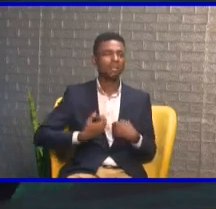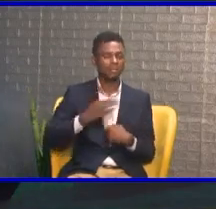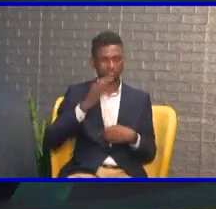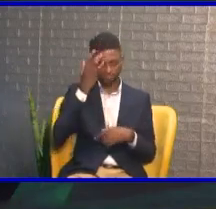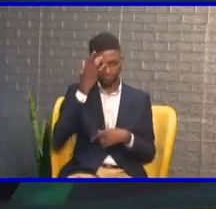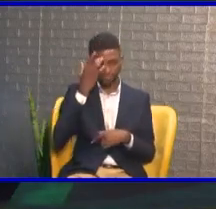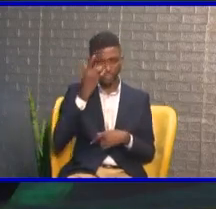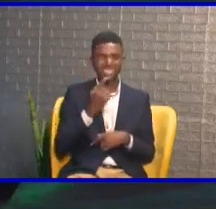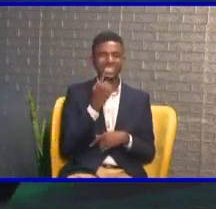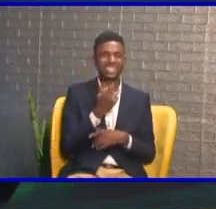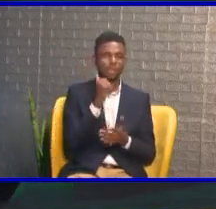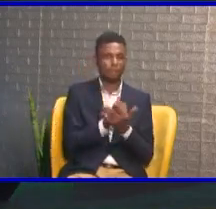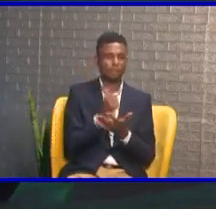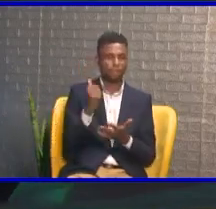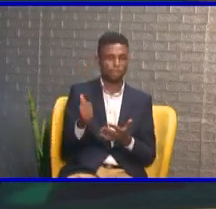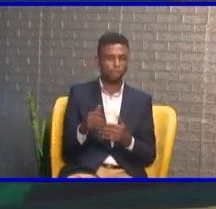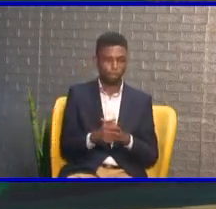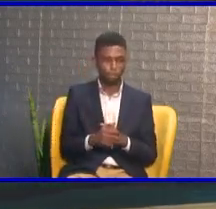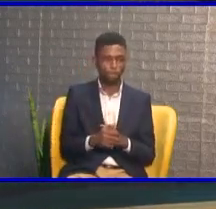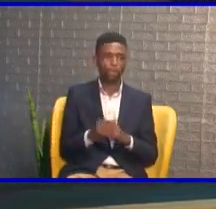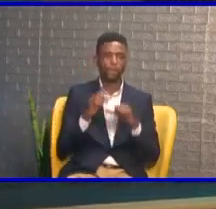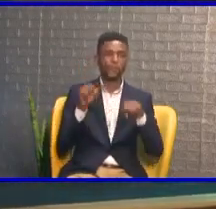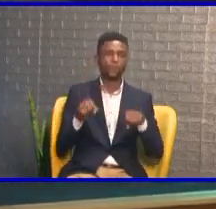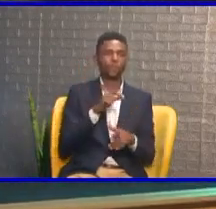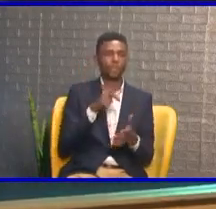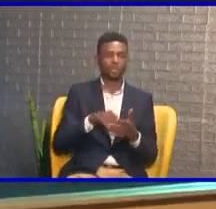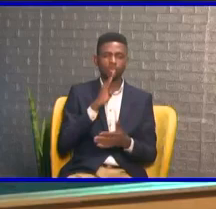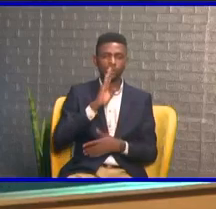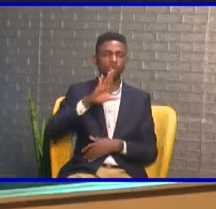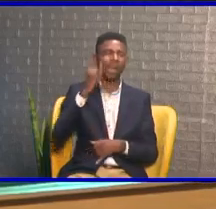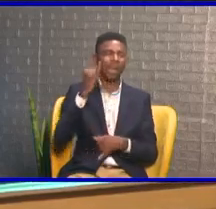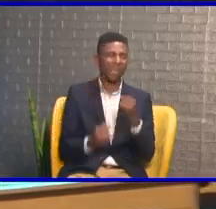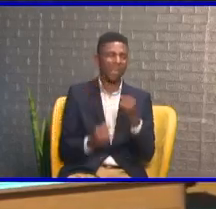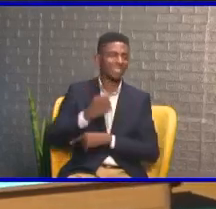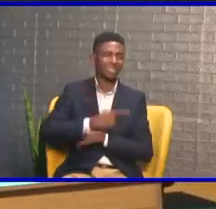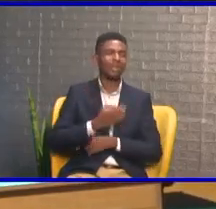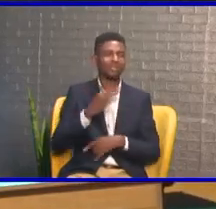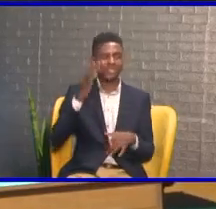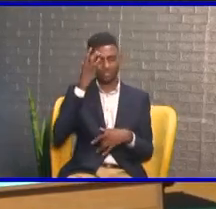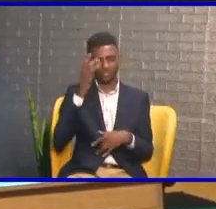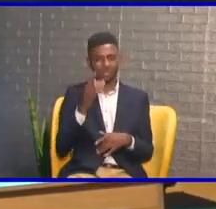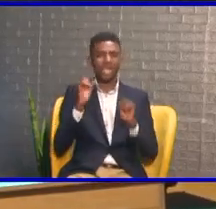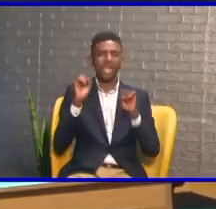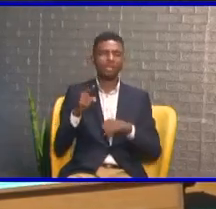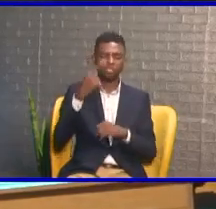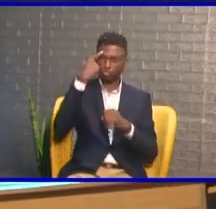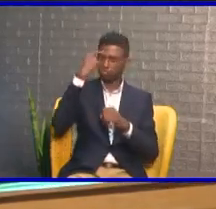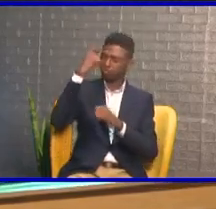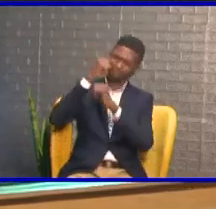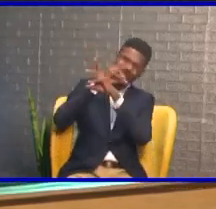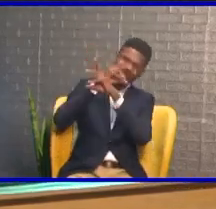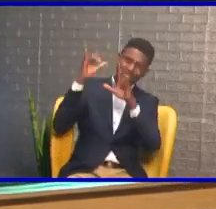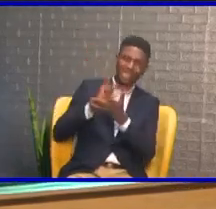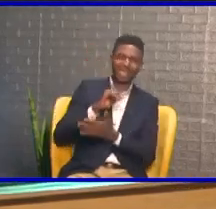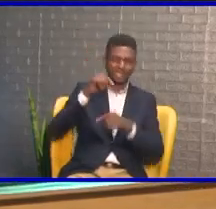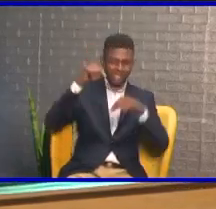Say amen. Can this be your last day of sickness? Can it be? Can you imagine that this could be your last day